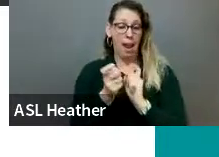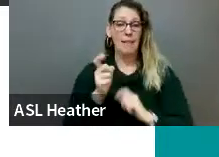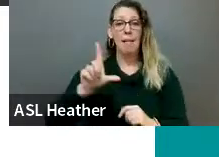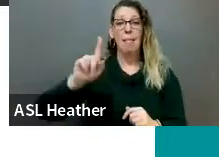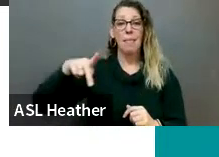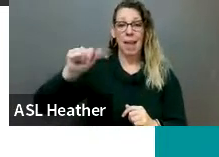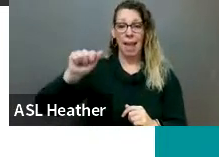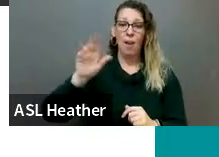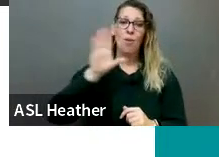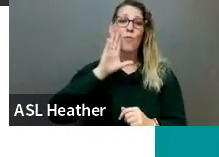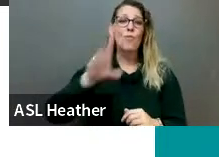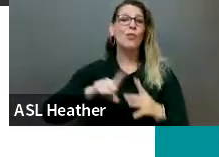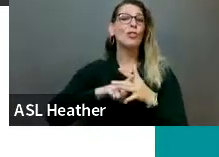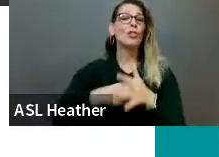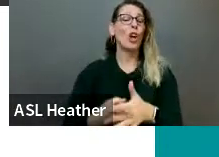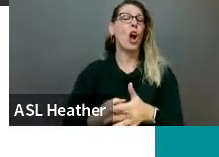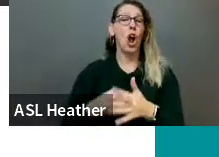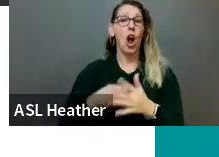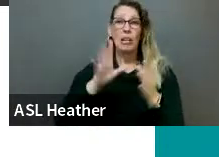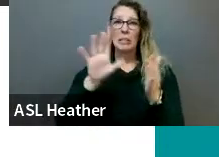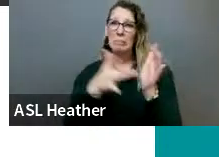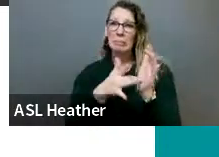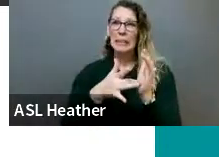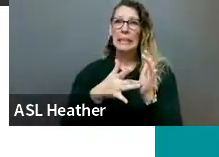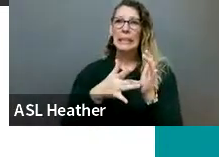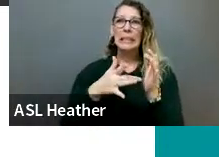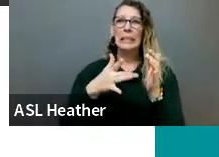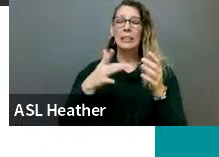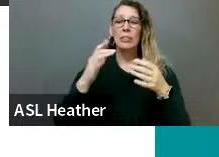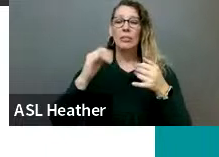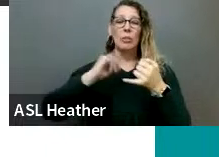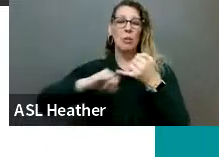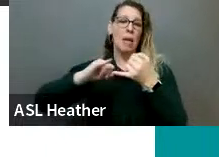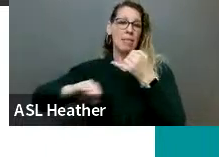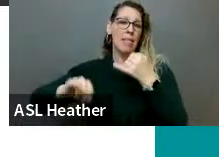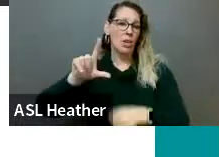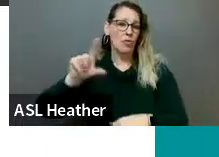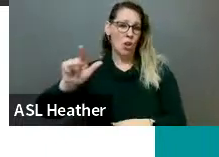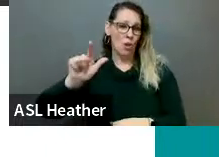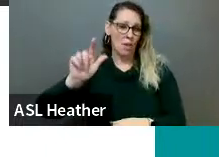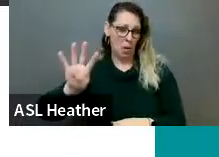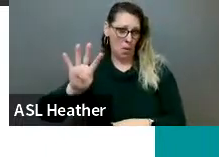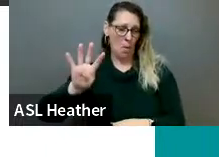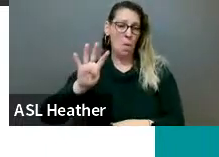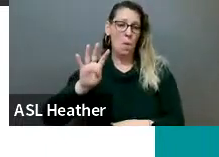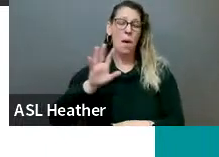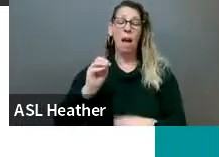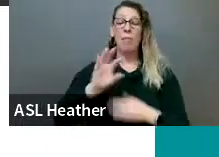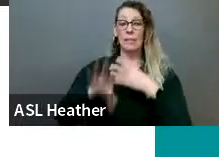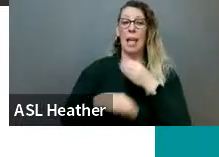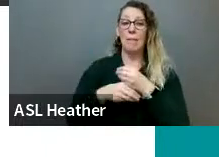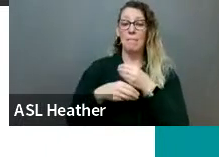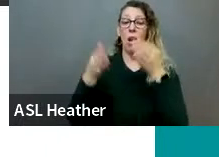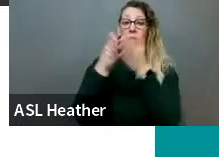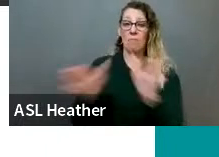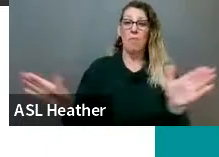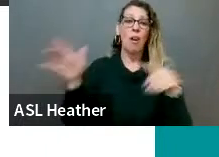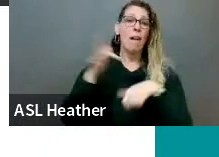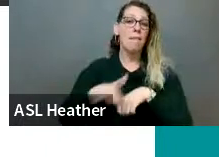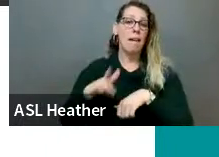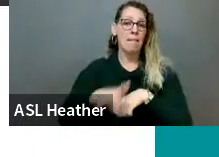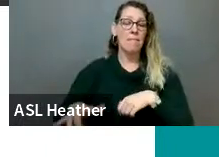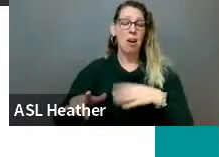LPA will start taking shape mid to late 2024, and our final supplemental EIS and ROD will be available